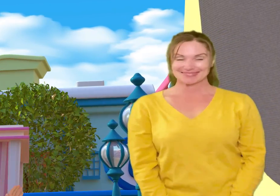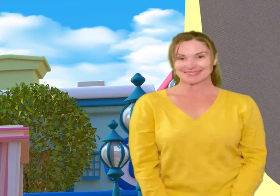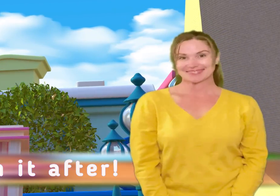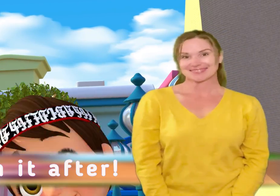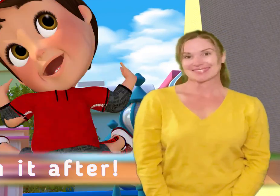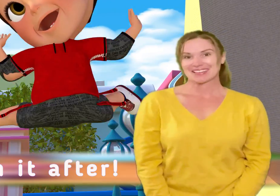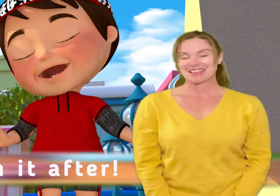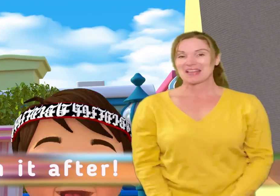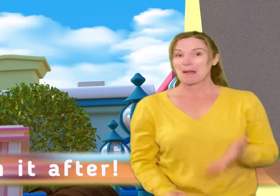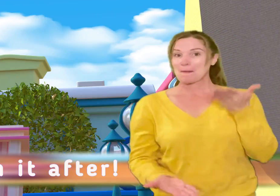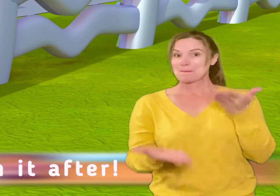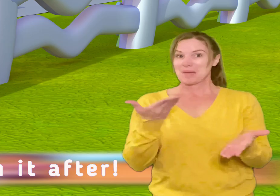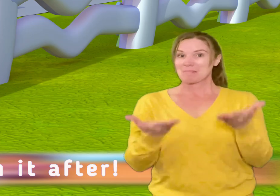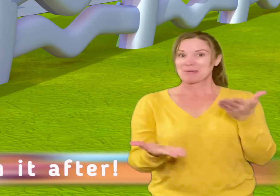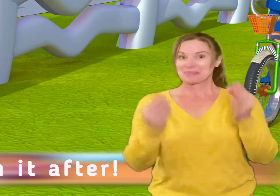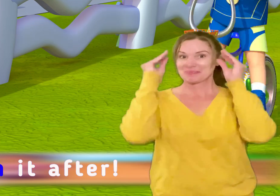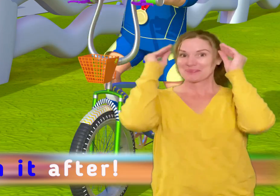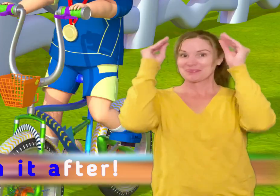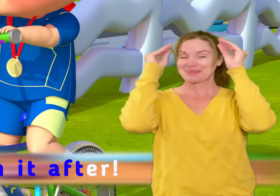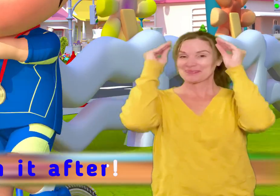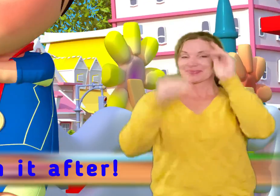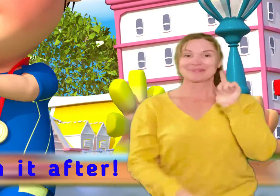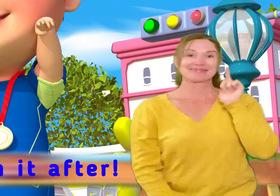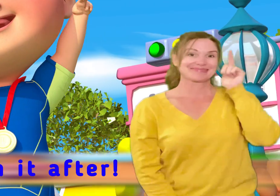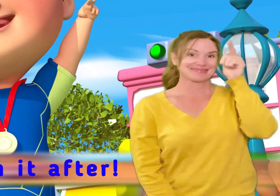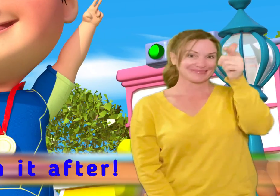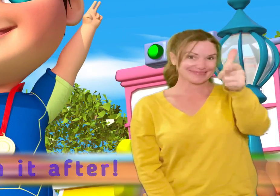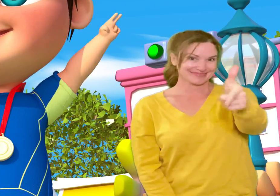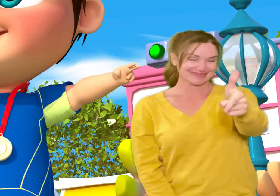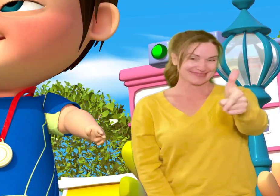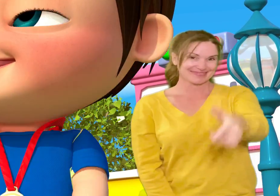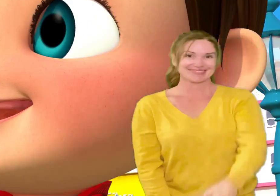after and maybe we'll teach it